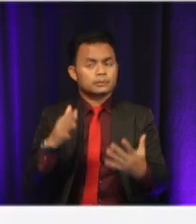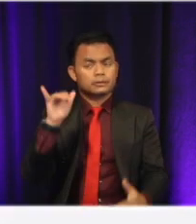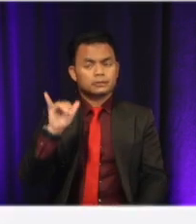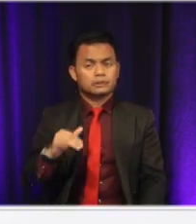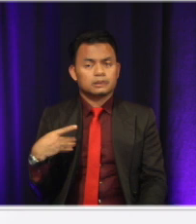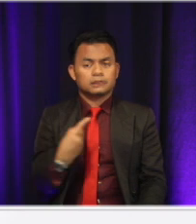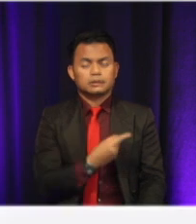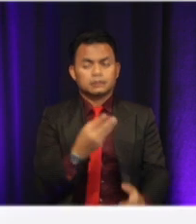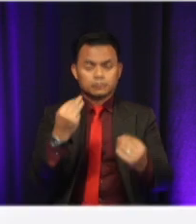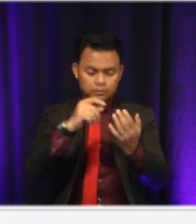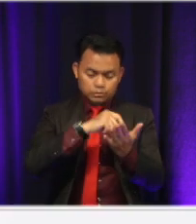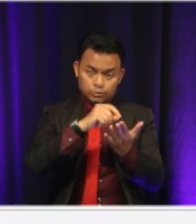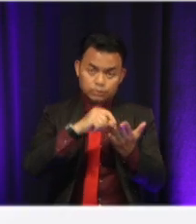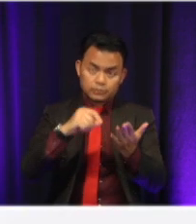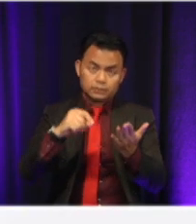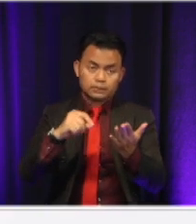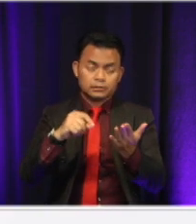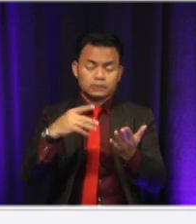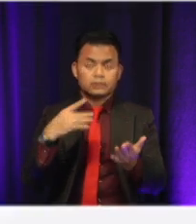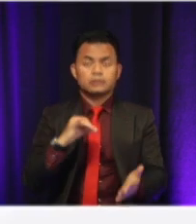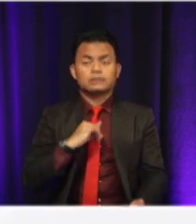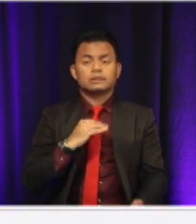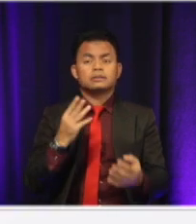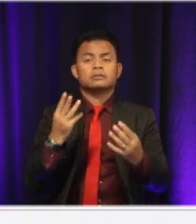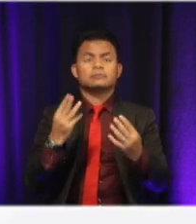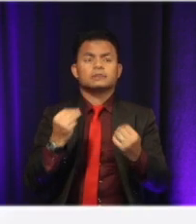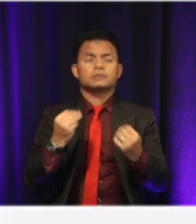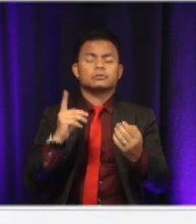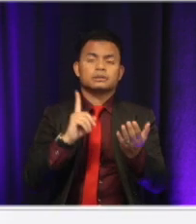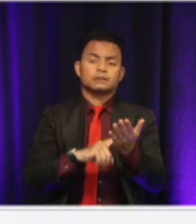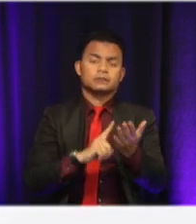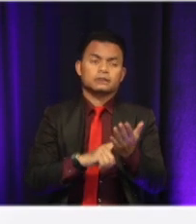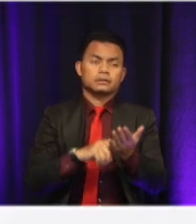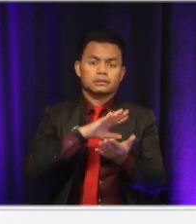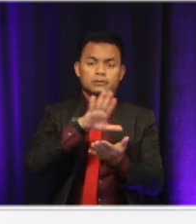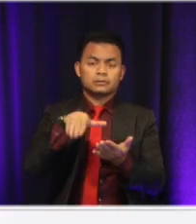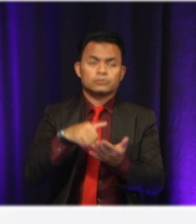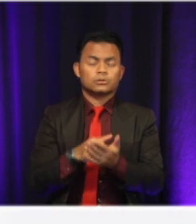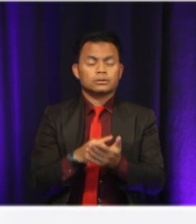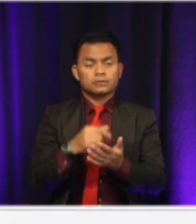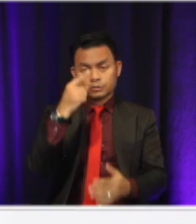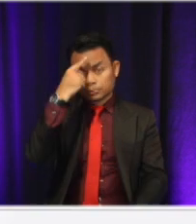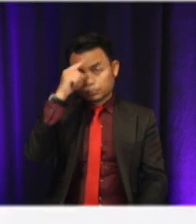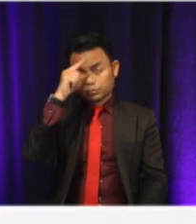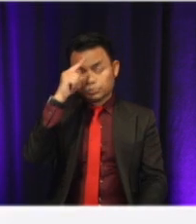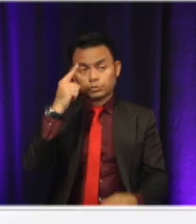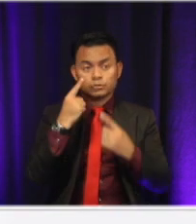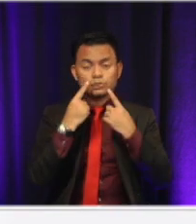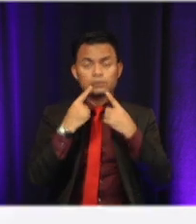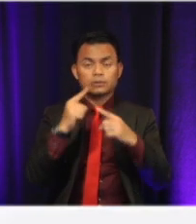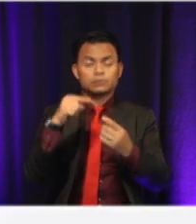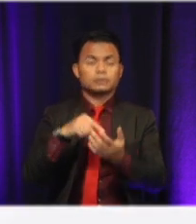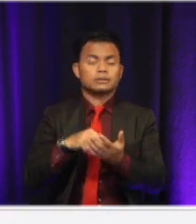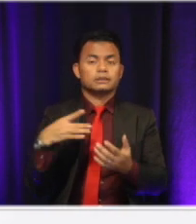to discuss the entire passage? No. To answer the given task, decide on 3 or